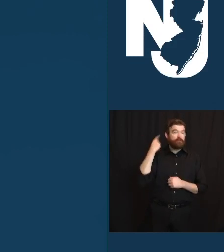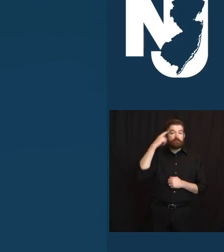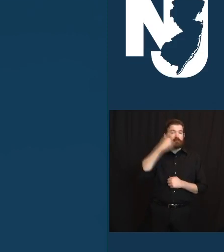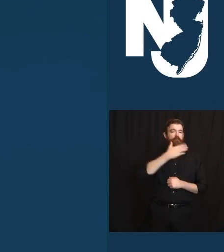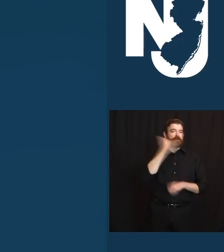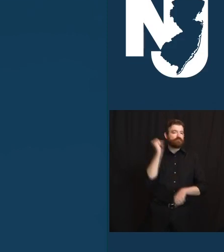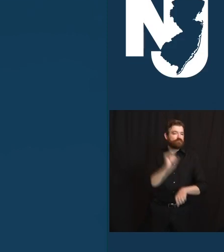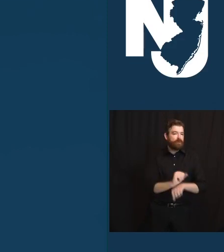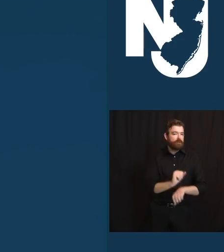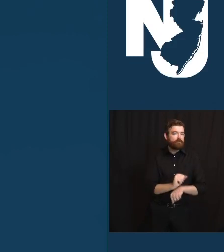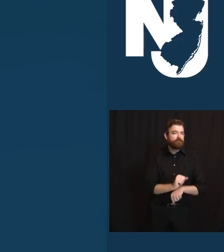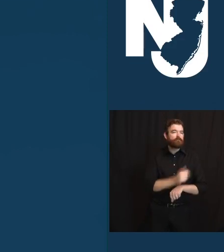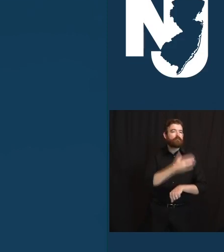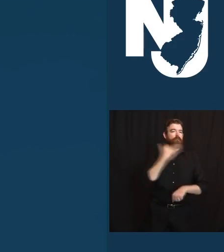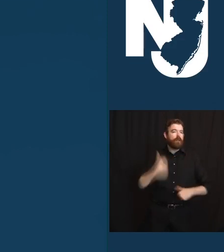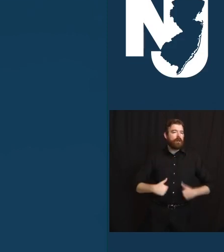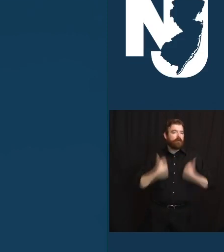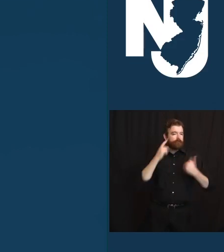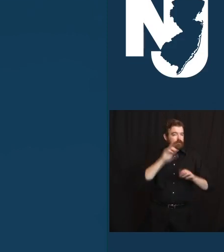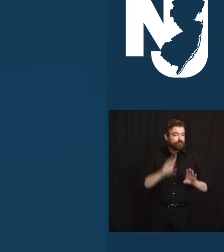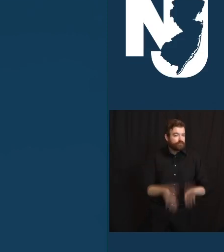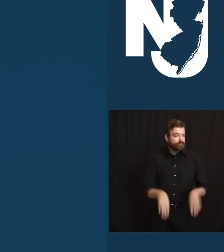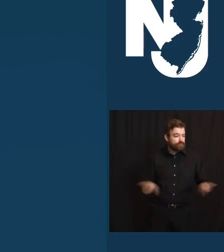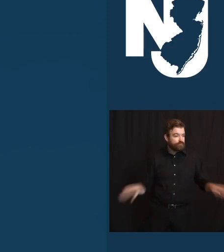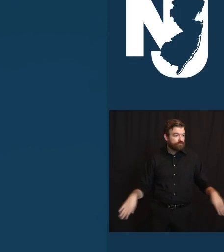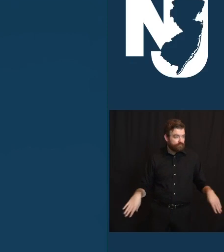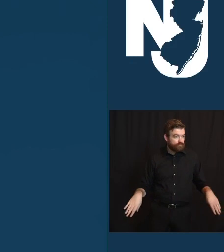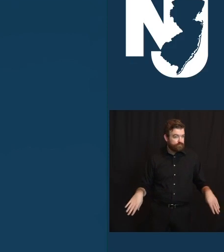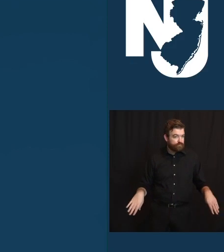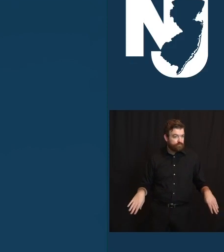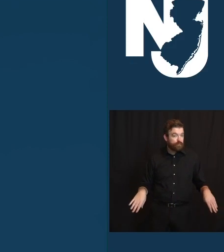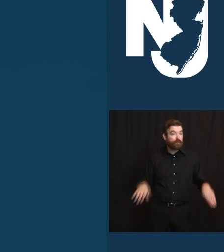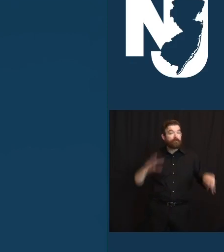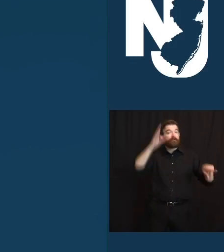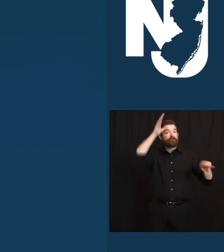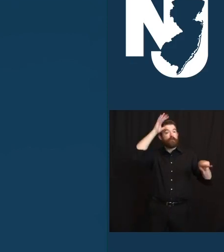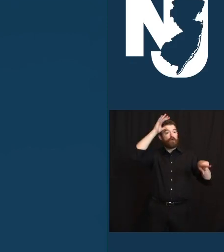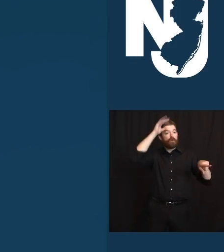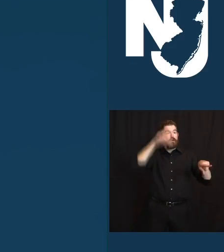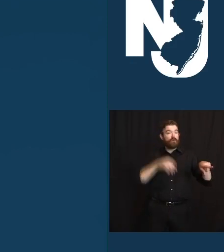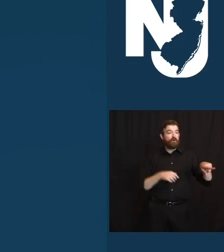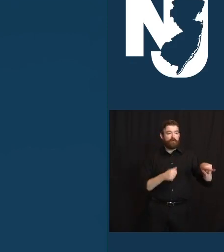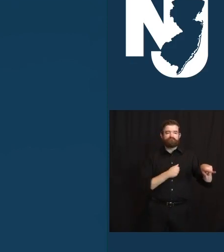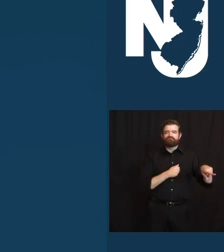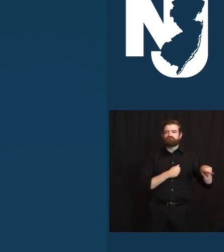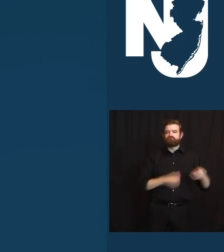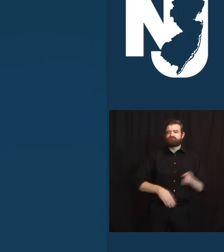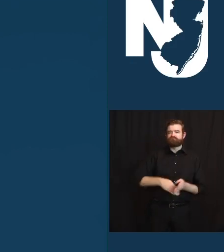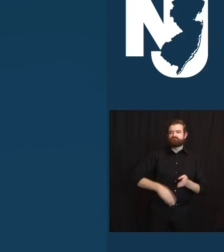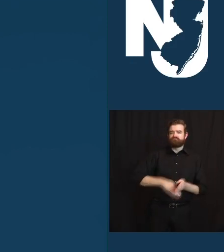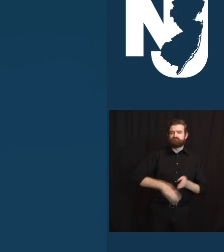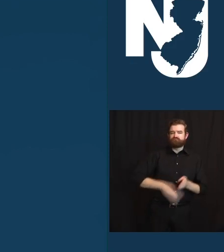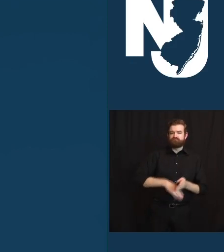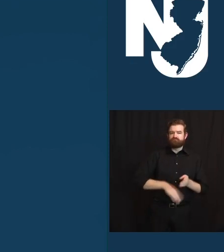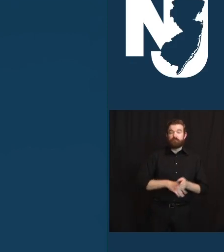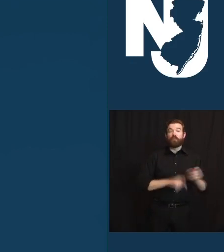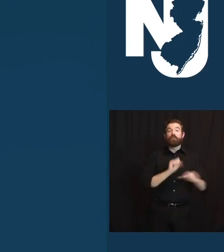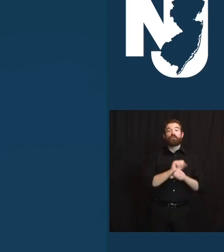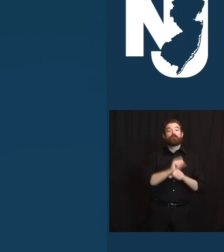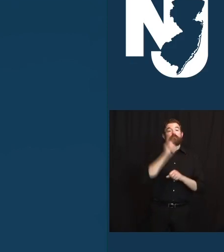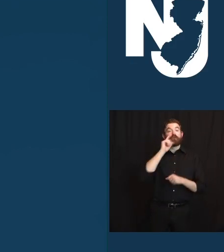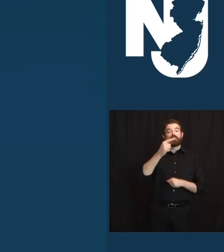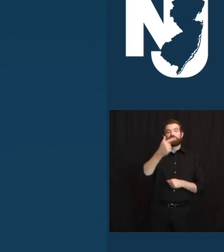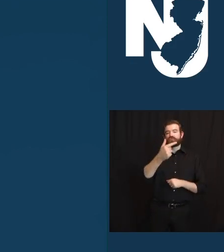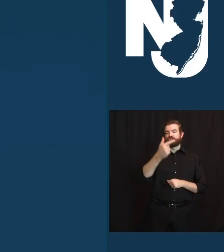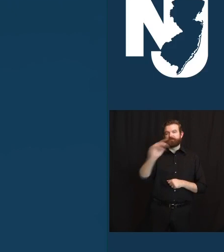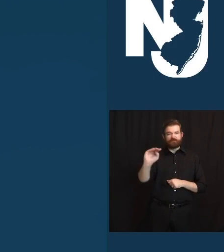for their children. Carlos, a huge soccer fan, I'm told, was a machine operator for General Motors Corporation in Ewing Township